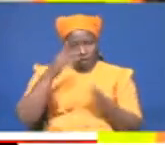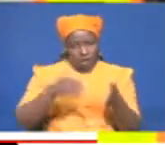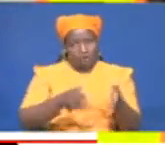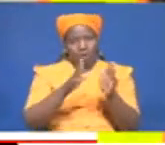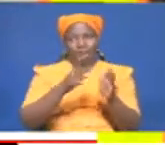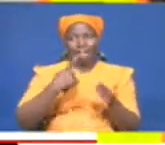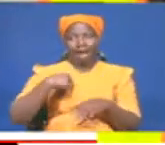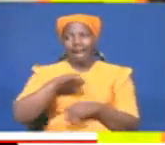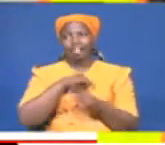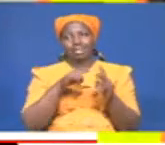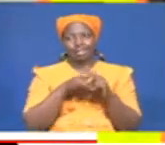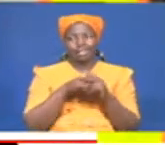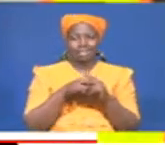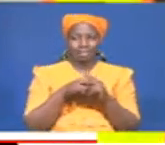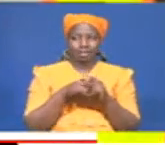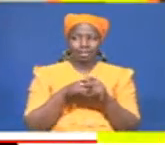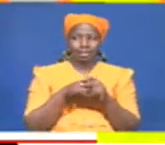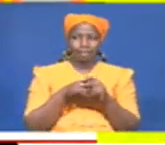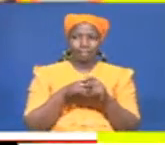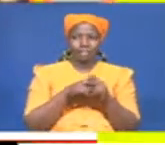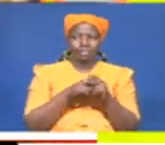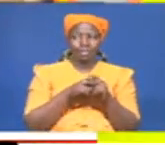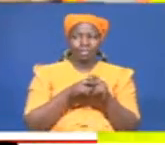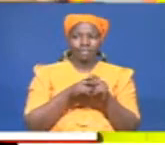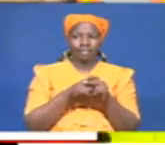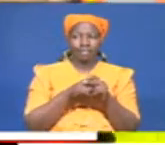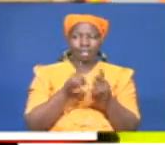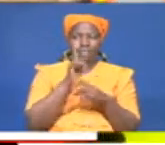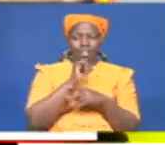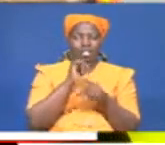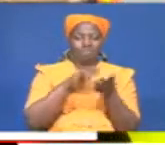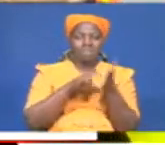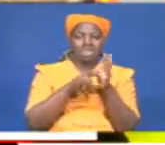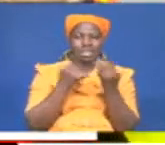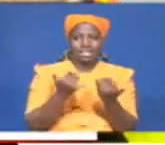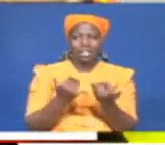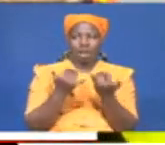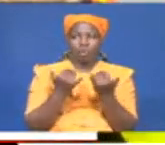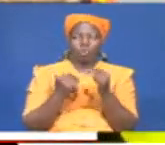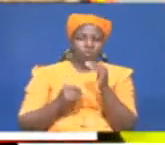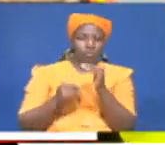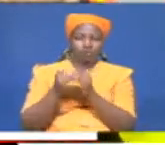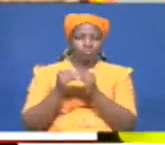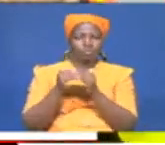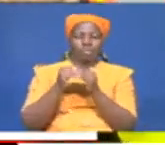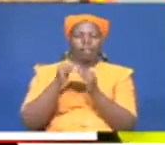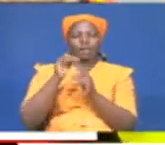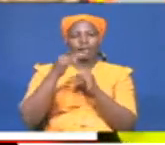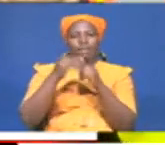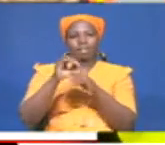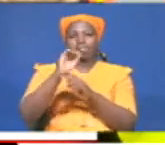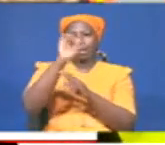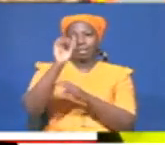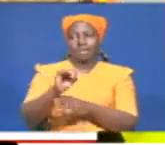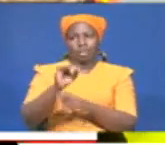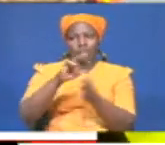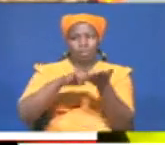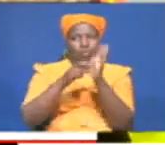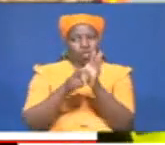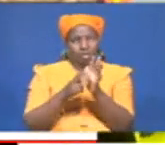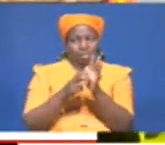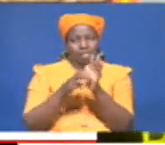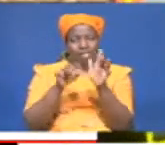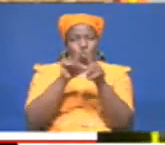with the asphalt and to cover these ones. Means that at the moment we reach more than 80% of the progress with the asphalt, and there